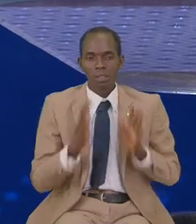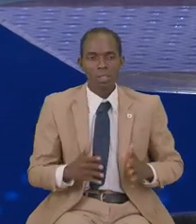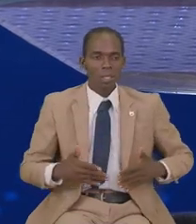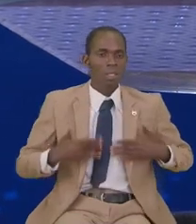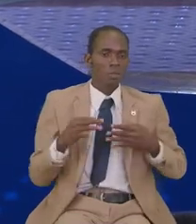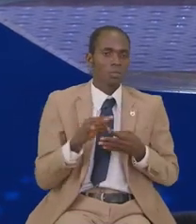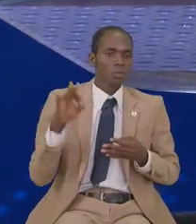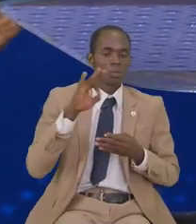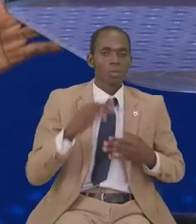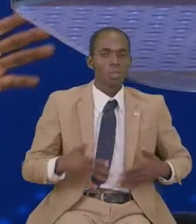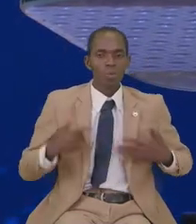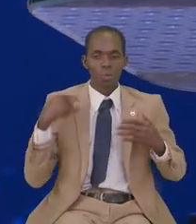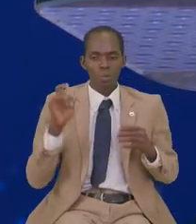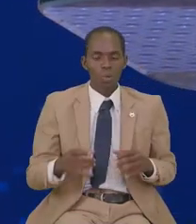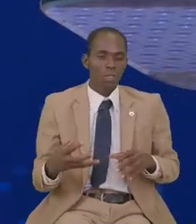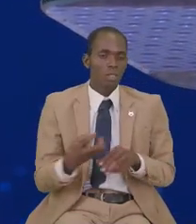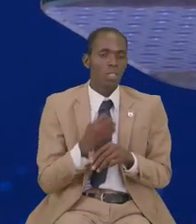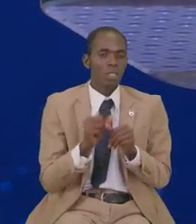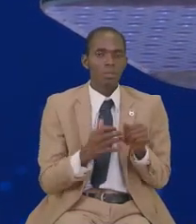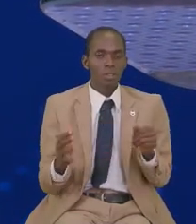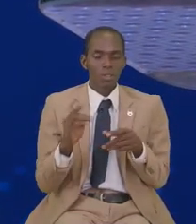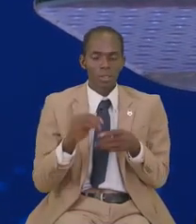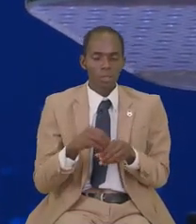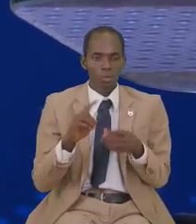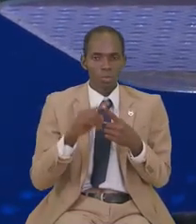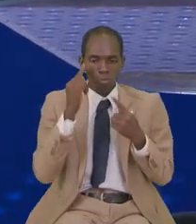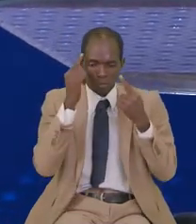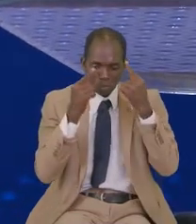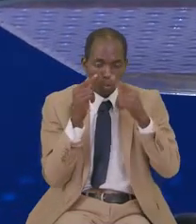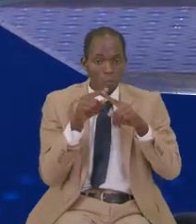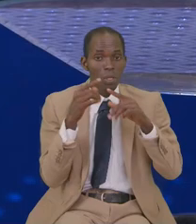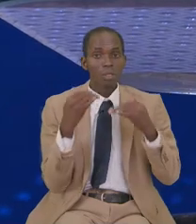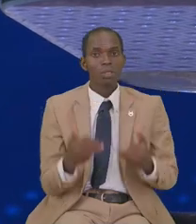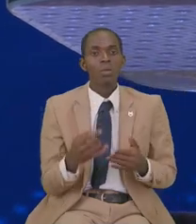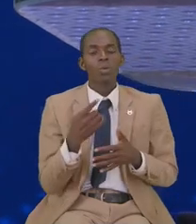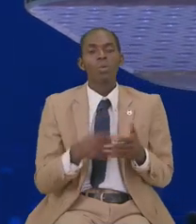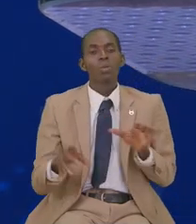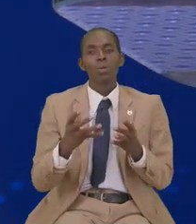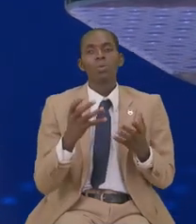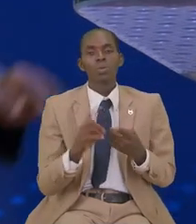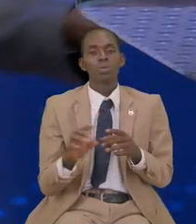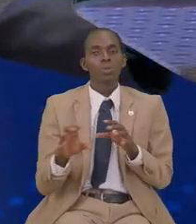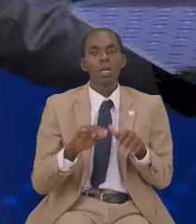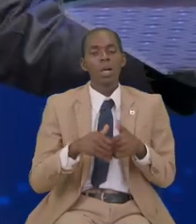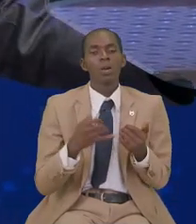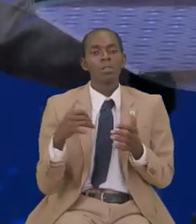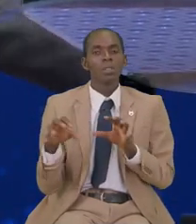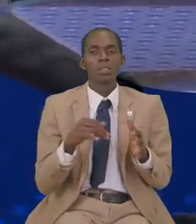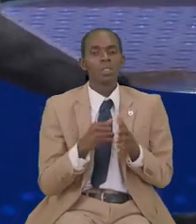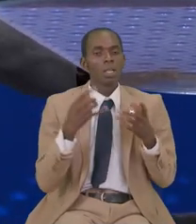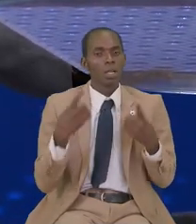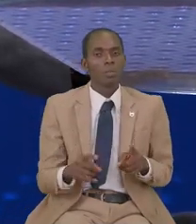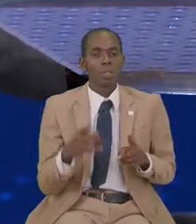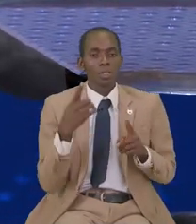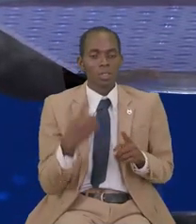spiritual life. We must take everything into consideration. But now, what were they wanting to do? How did this happen? The